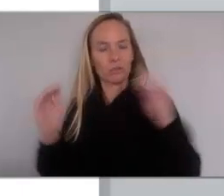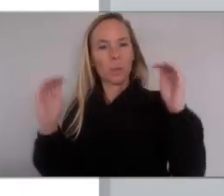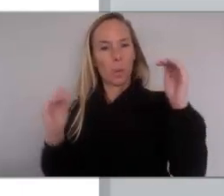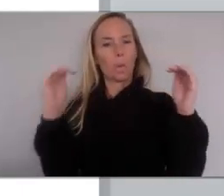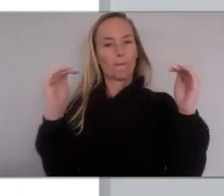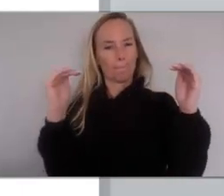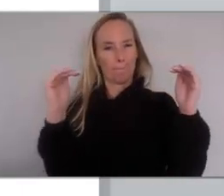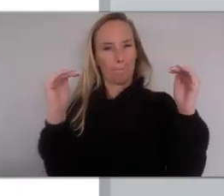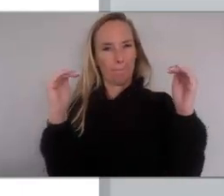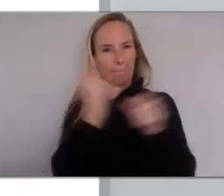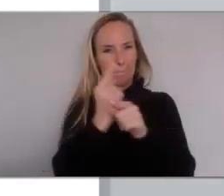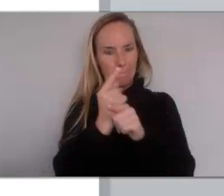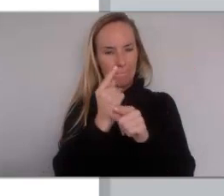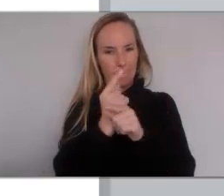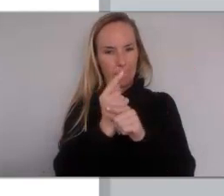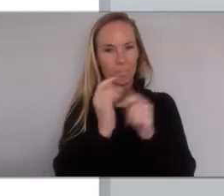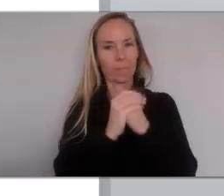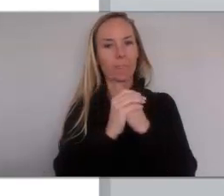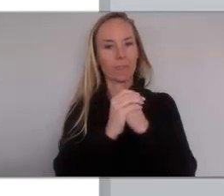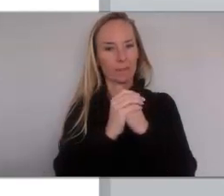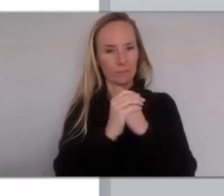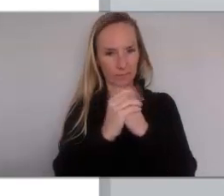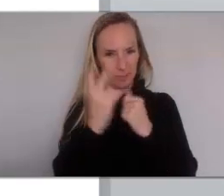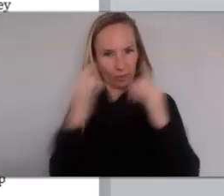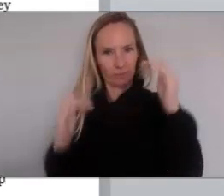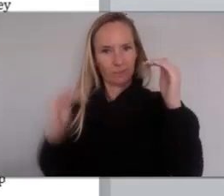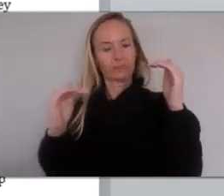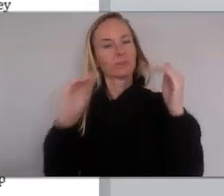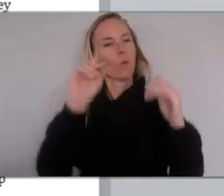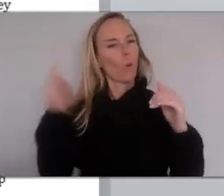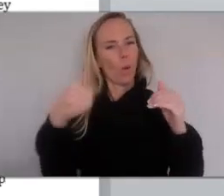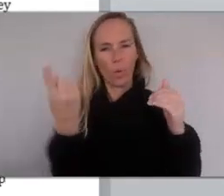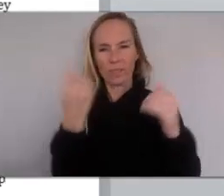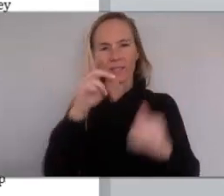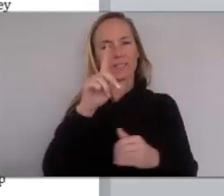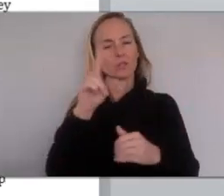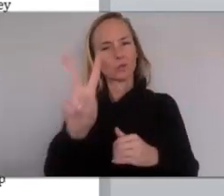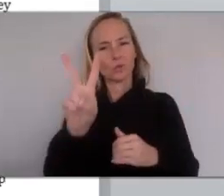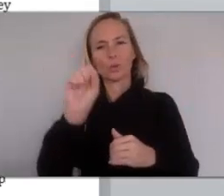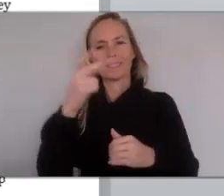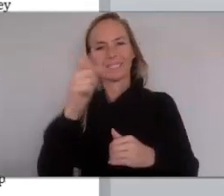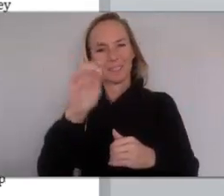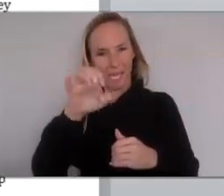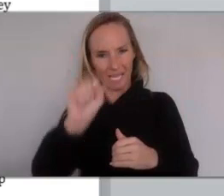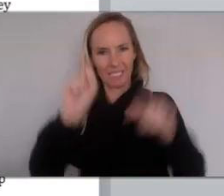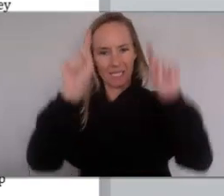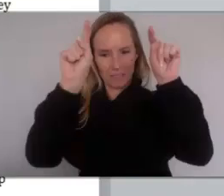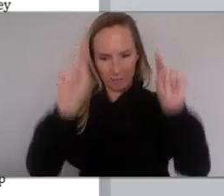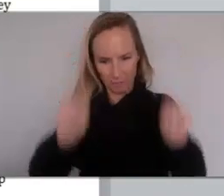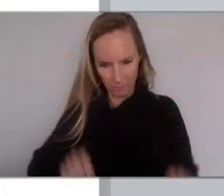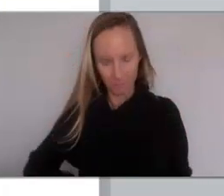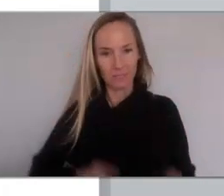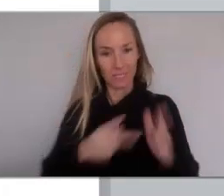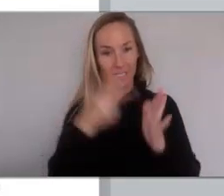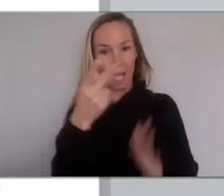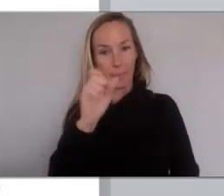gap. Go after deferred, and let's close that gap. So now there's no longer any extra spaces between the heading, the title,